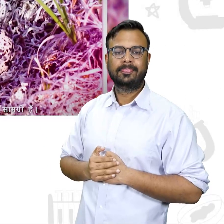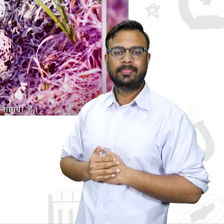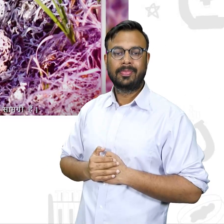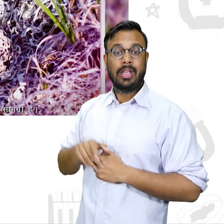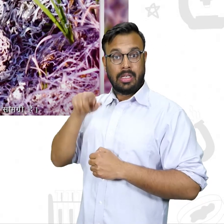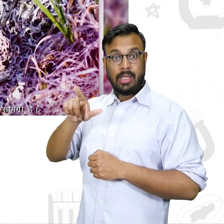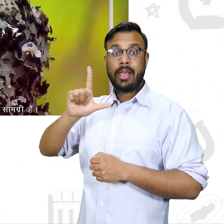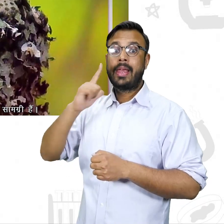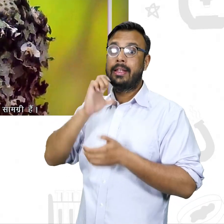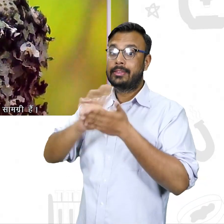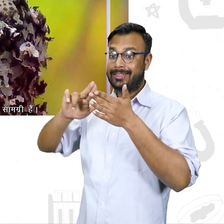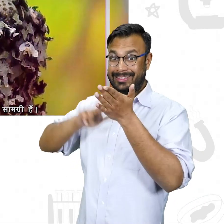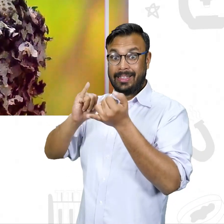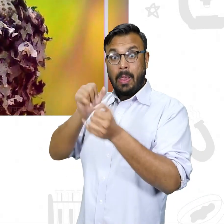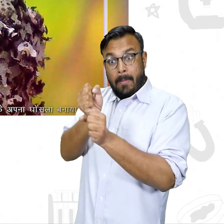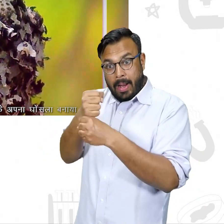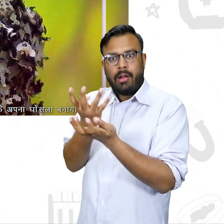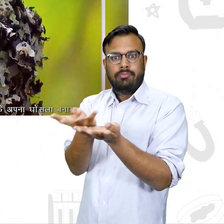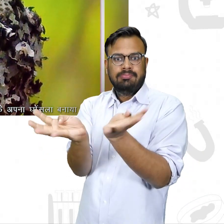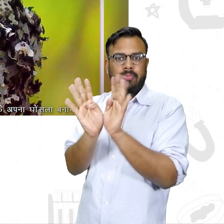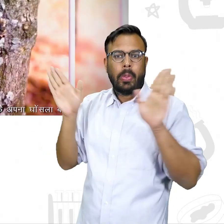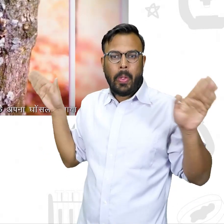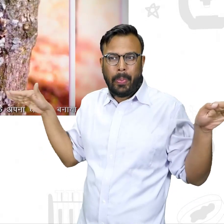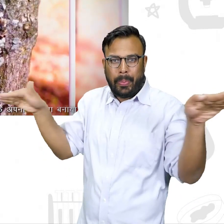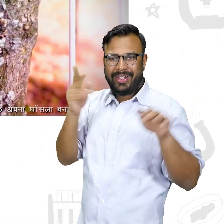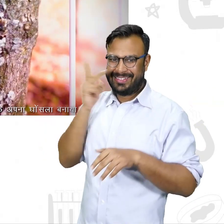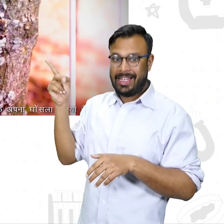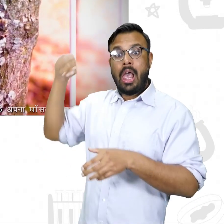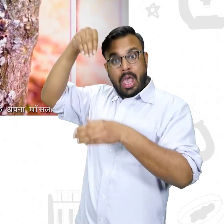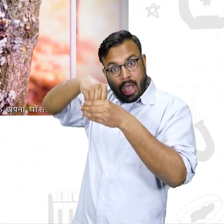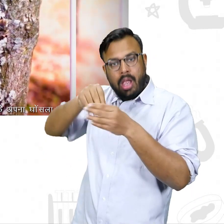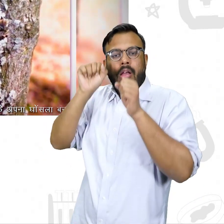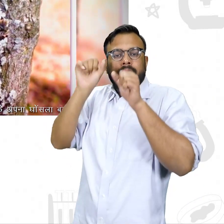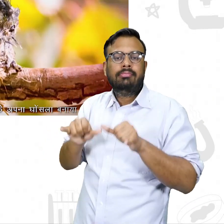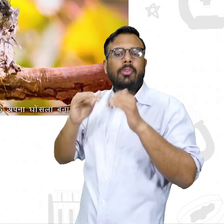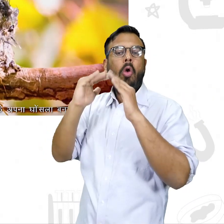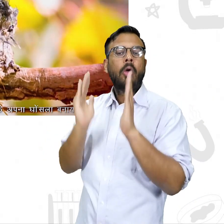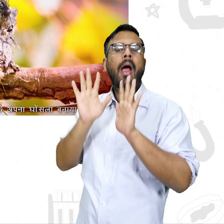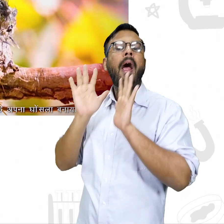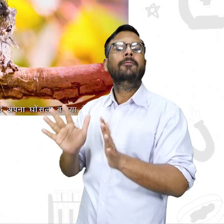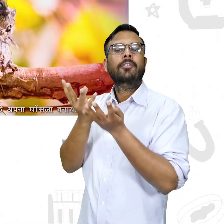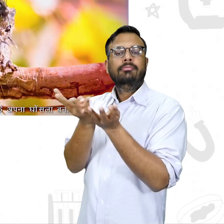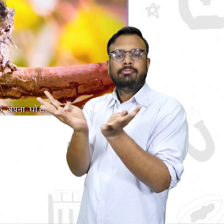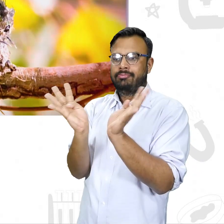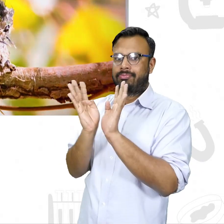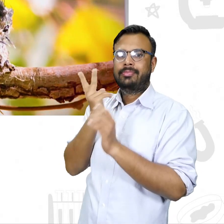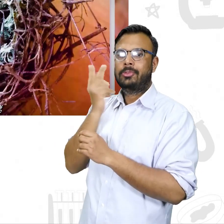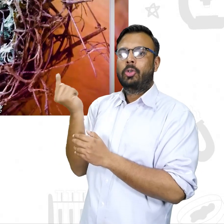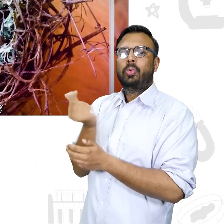Lichens make a good material for nesting. You can see here a hummingbird has built its nest by using